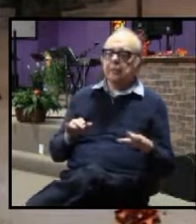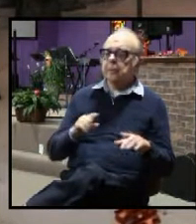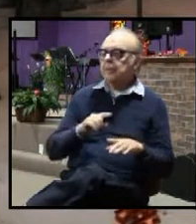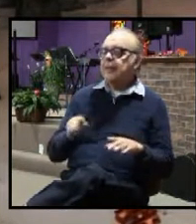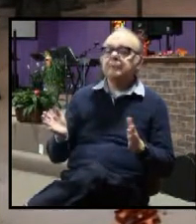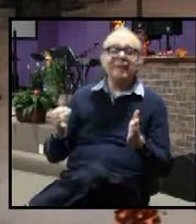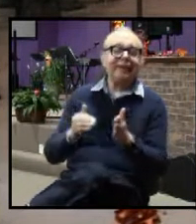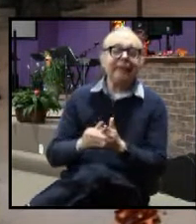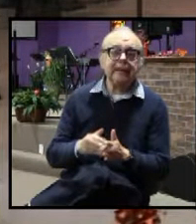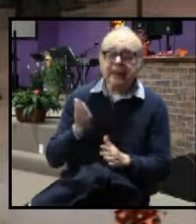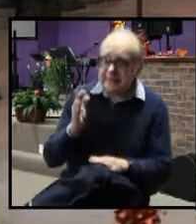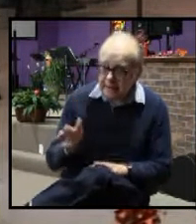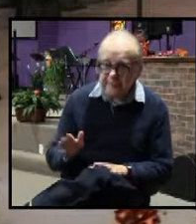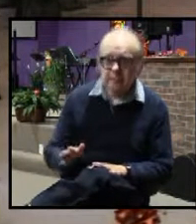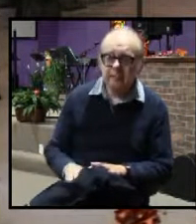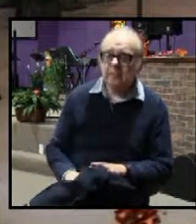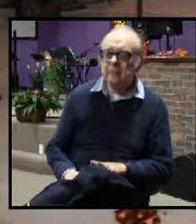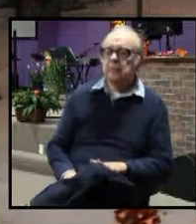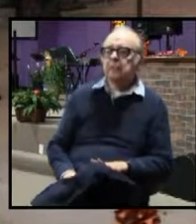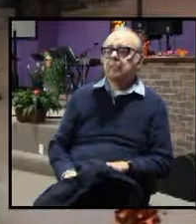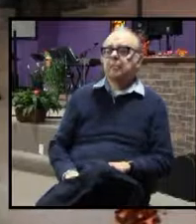them again.